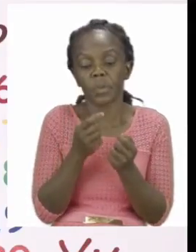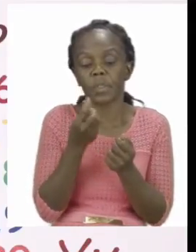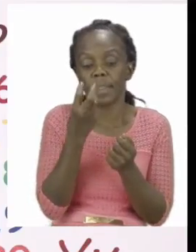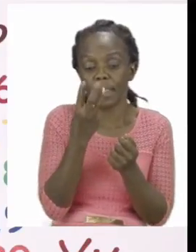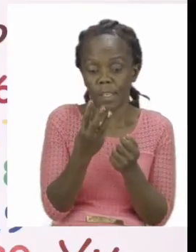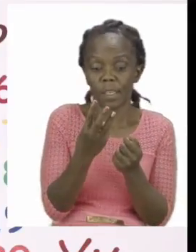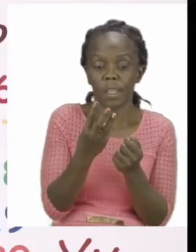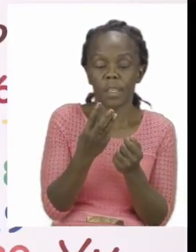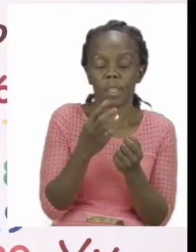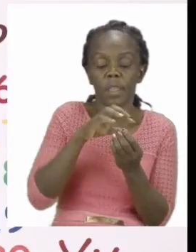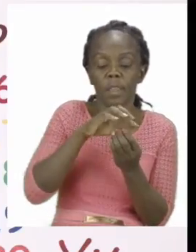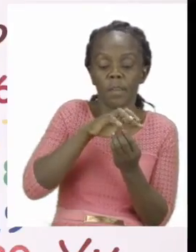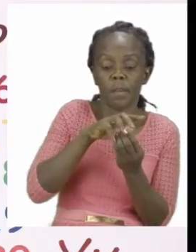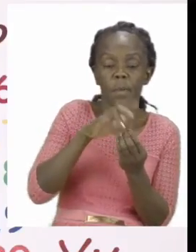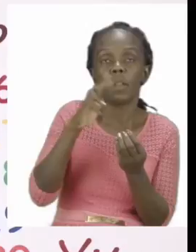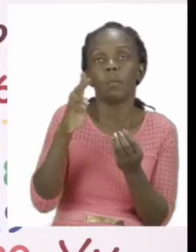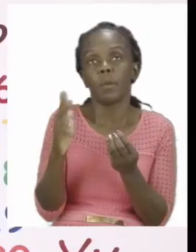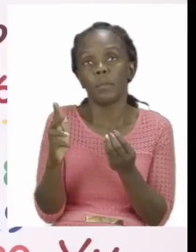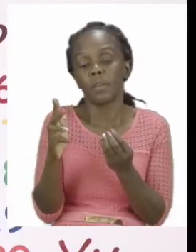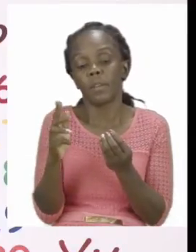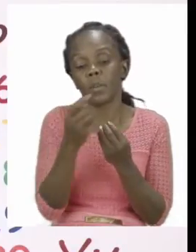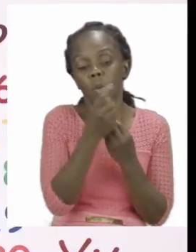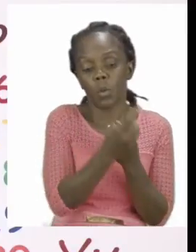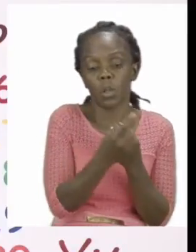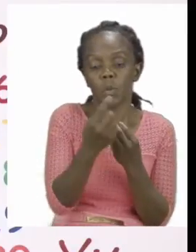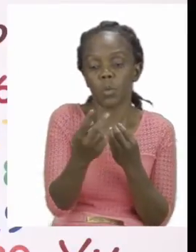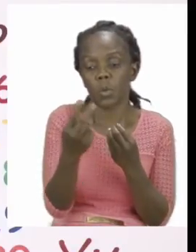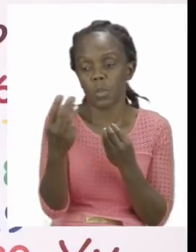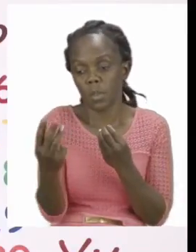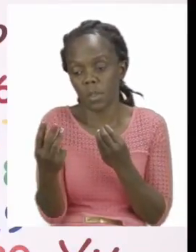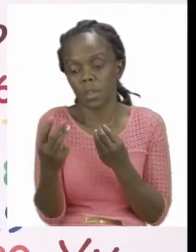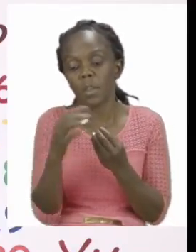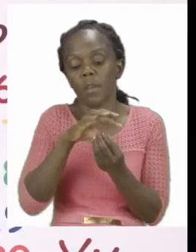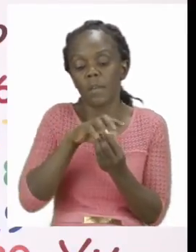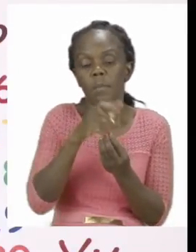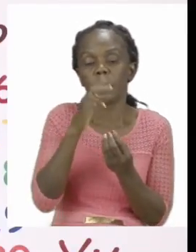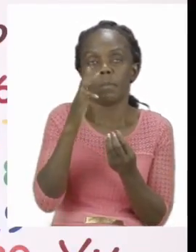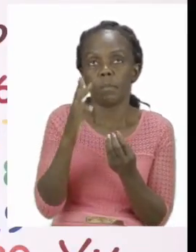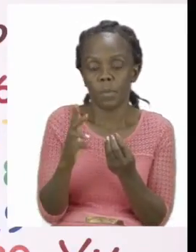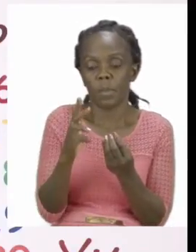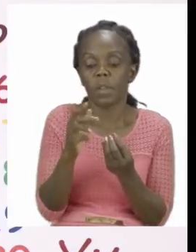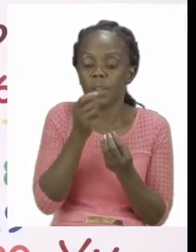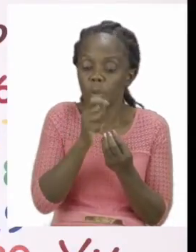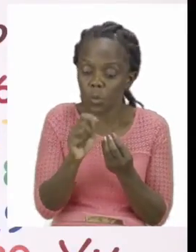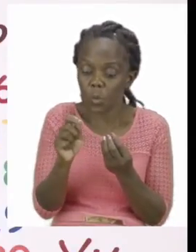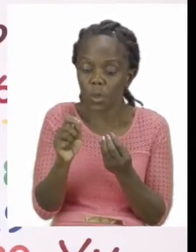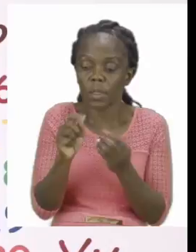1, 2, 3, that also means we will be writing 3